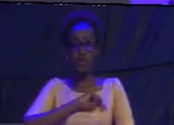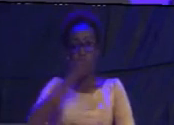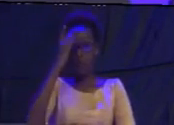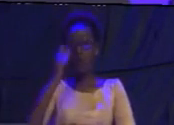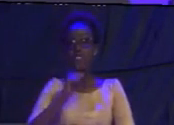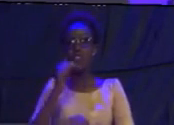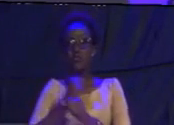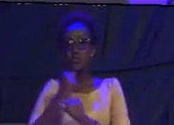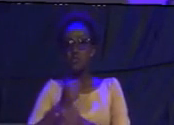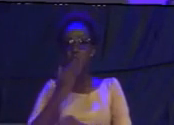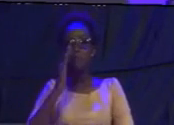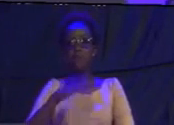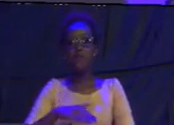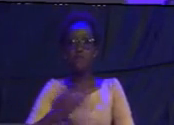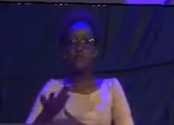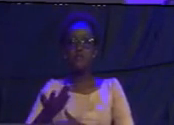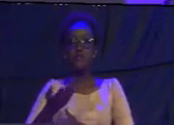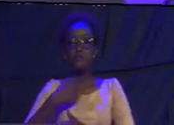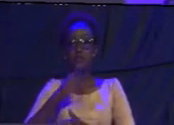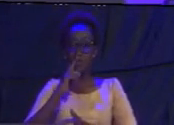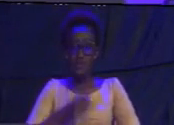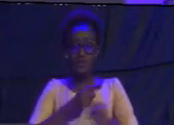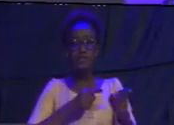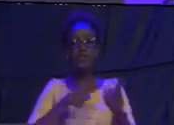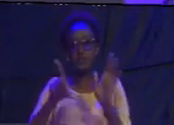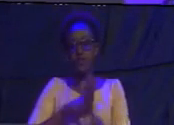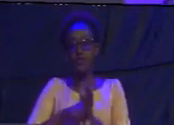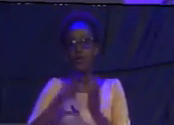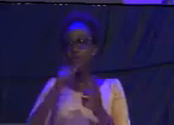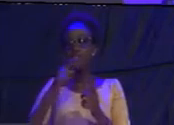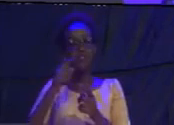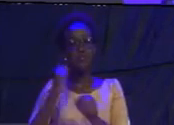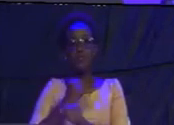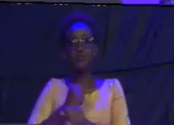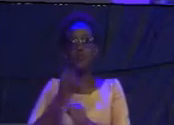n'abategetsi. Bagatwara ku bintu byashinganywe. Bakabyiha.